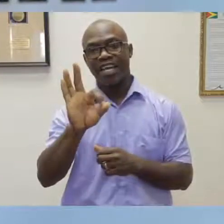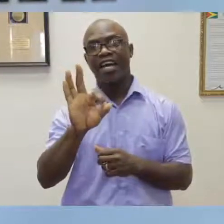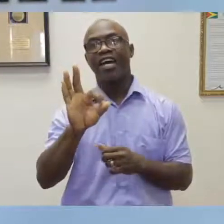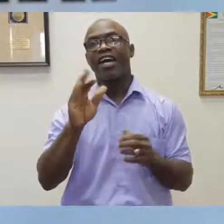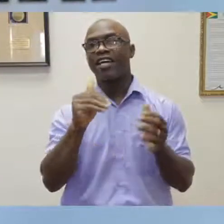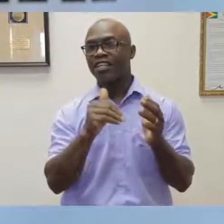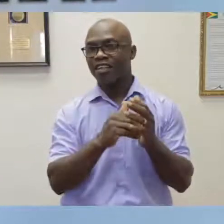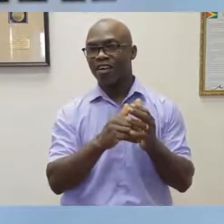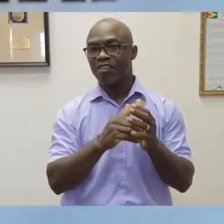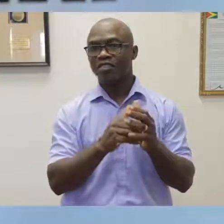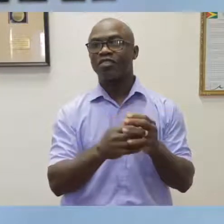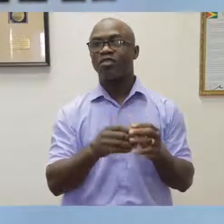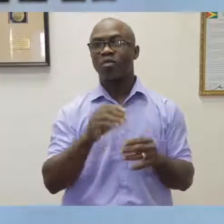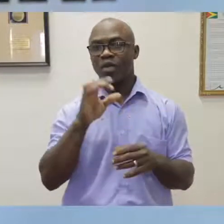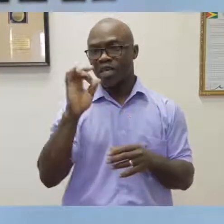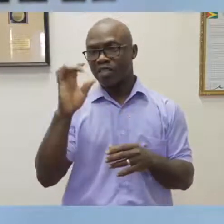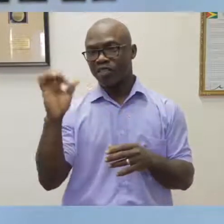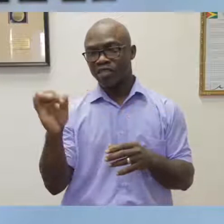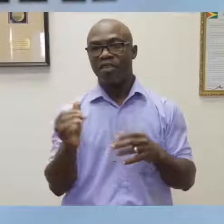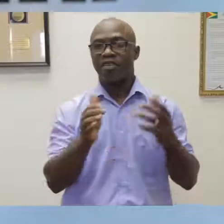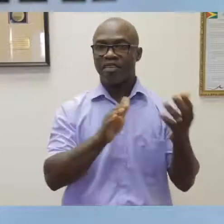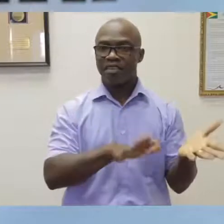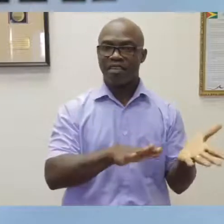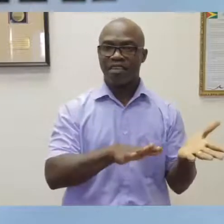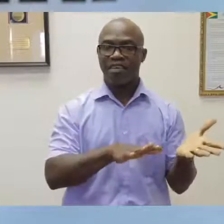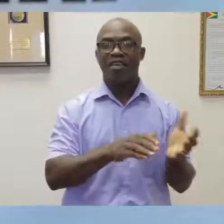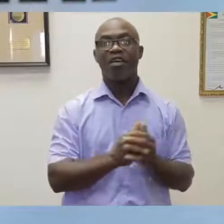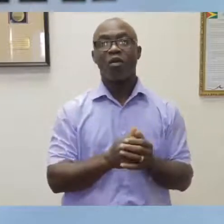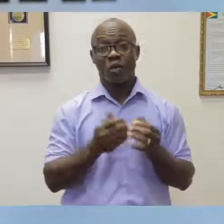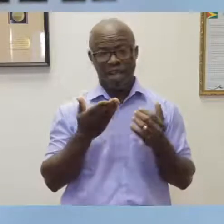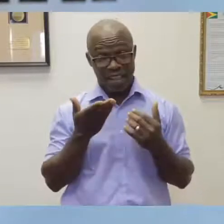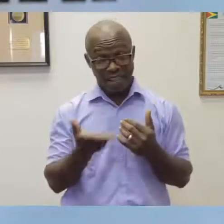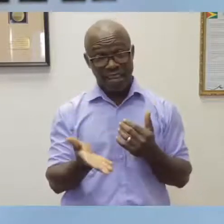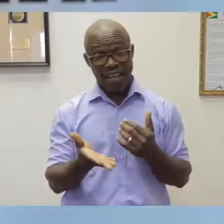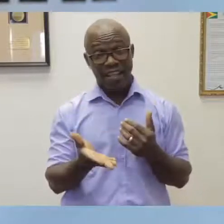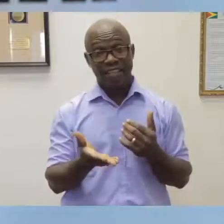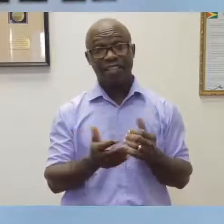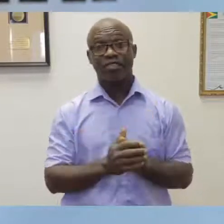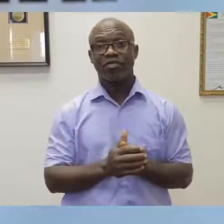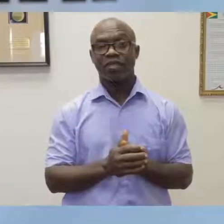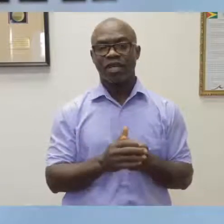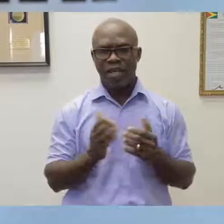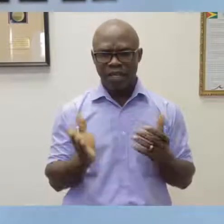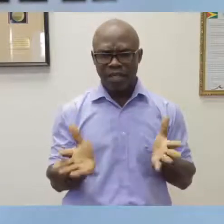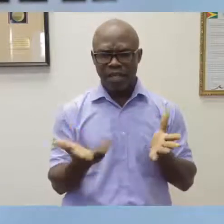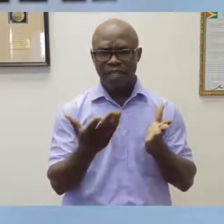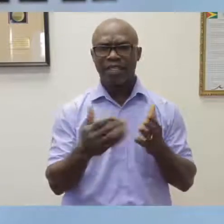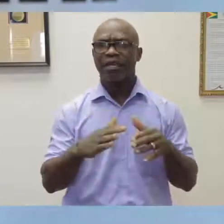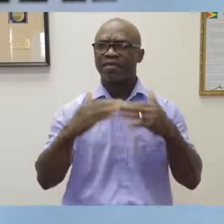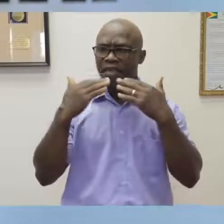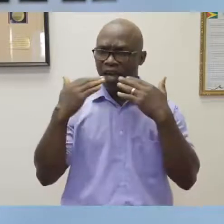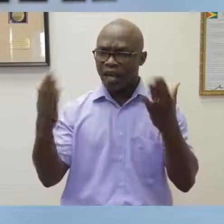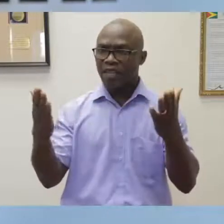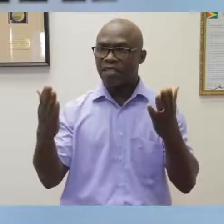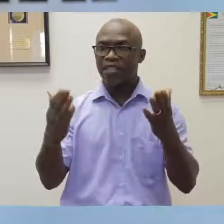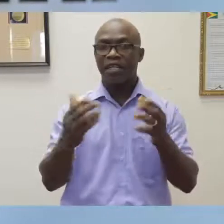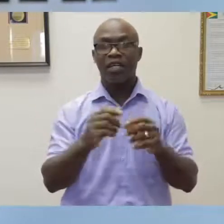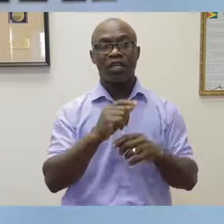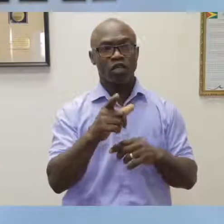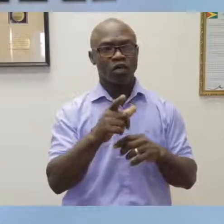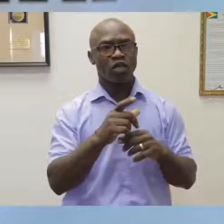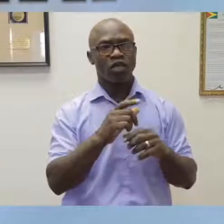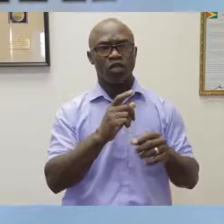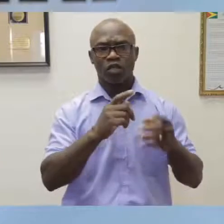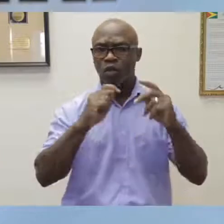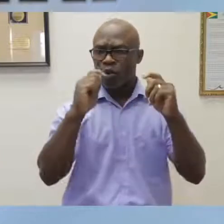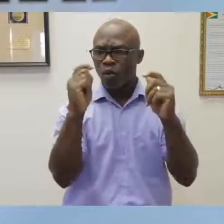179,394 deaths. In this concerted effort, let us give kudos to the rapid response